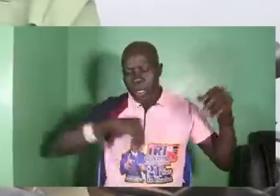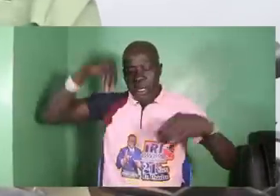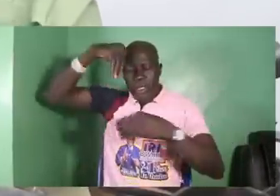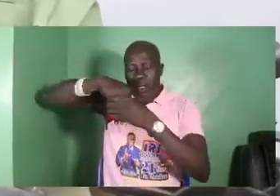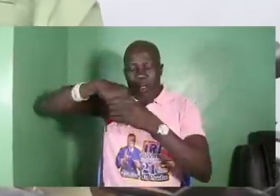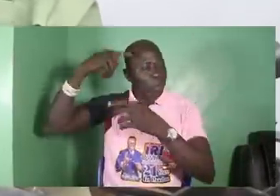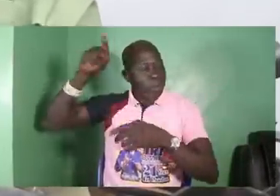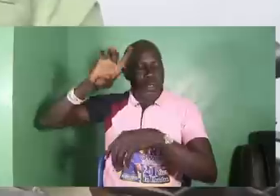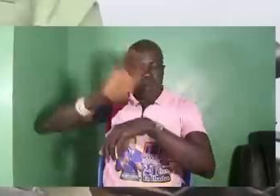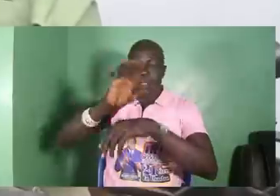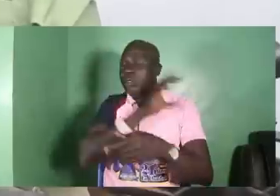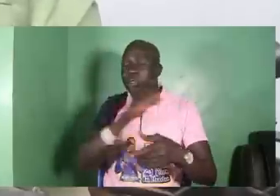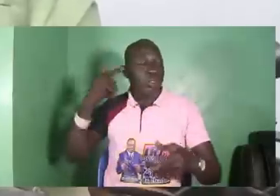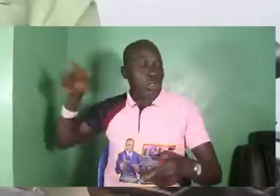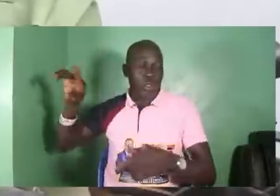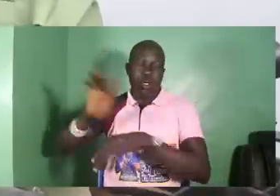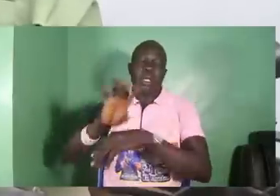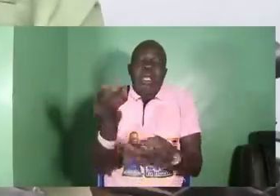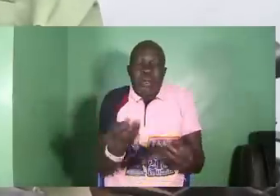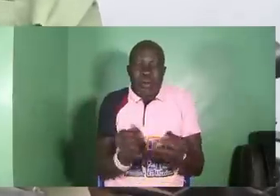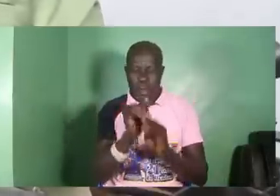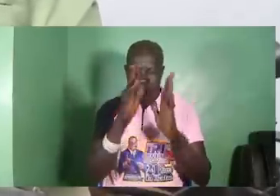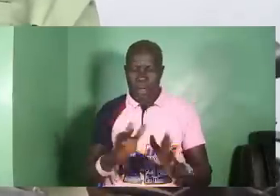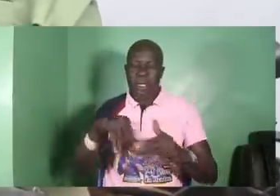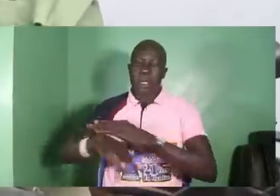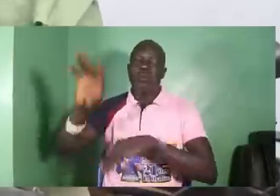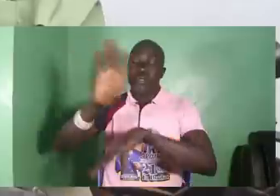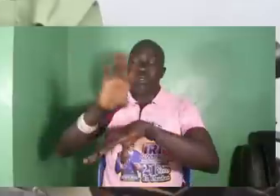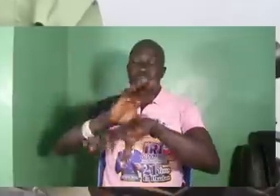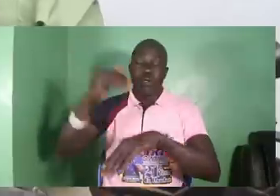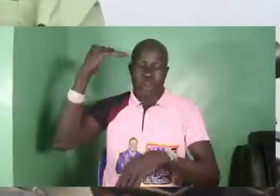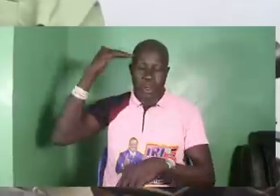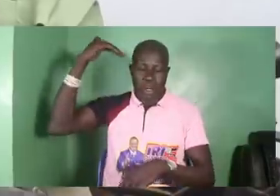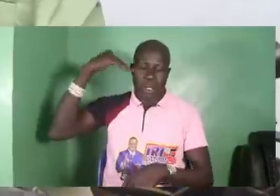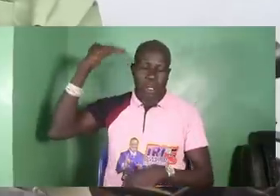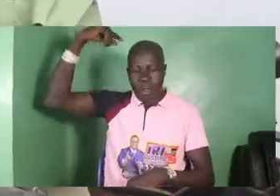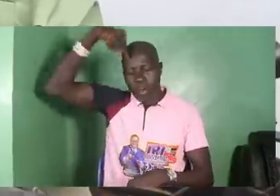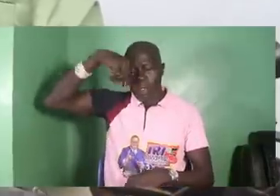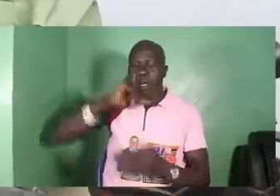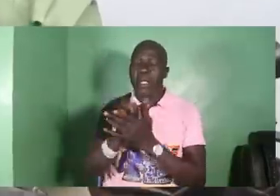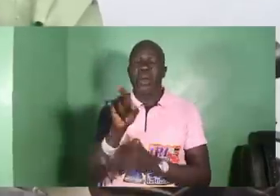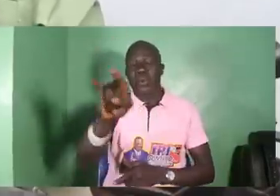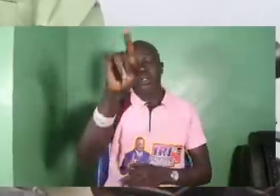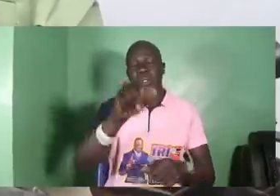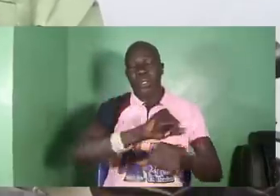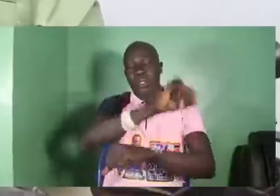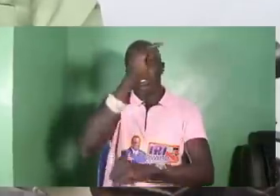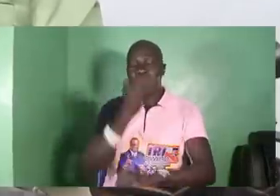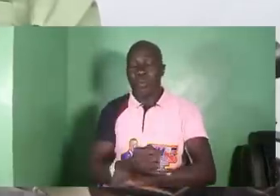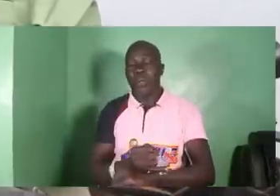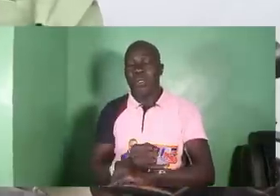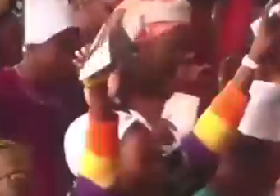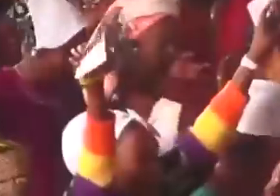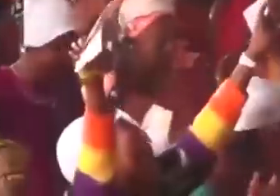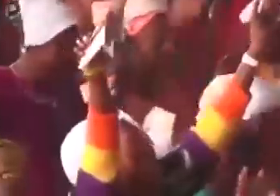Babasebioba. Lati just see the Gregorian Church, land of reality. Tolu you how one, Baremu, it will be airport area.